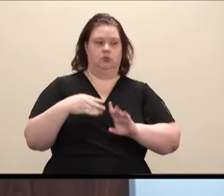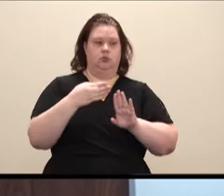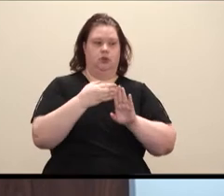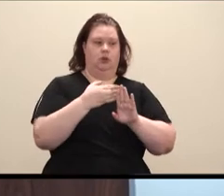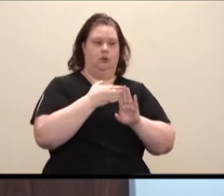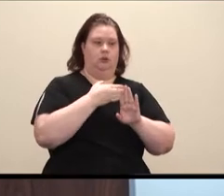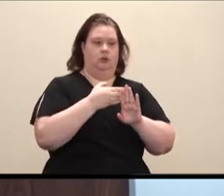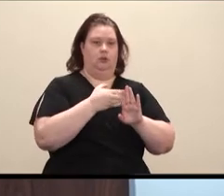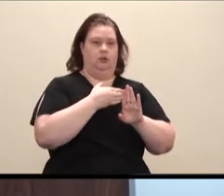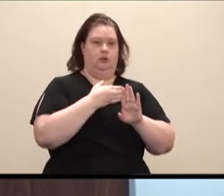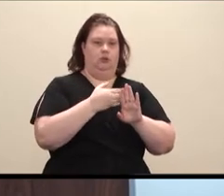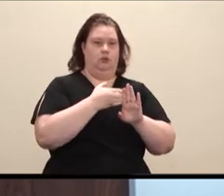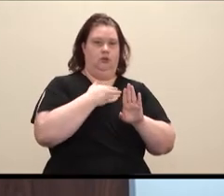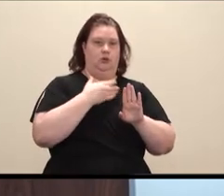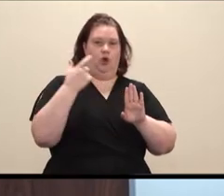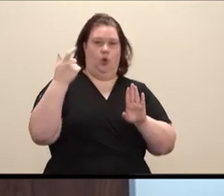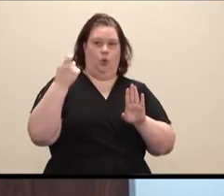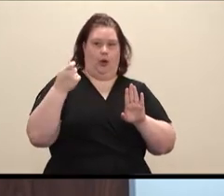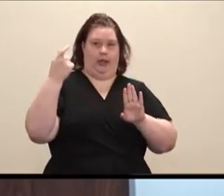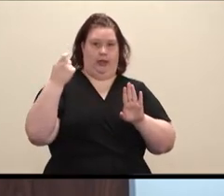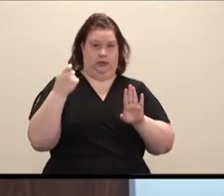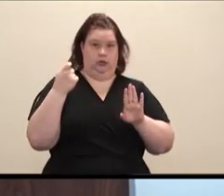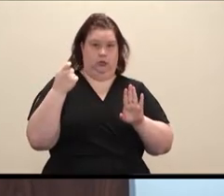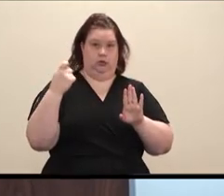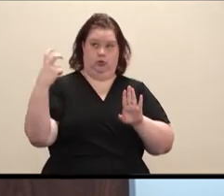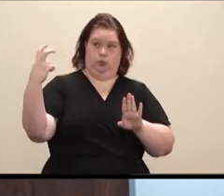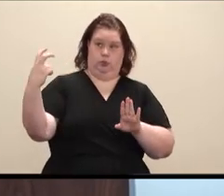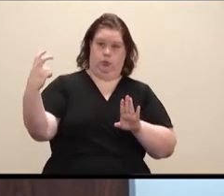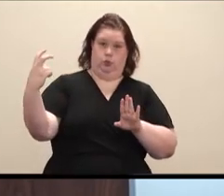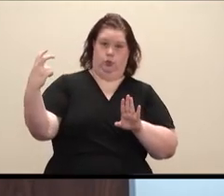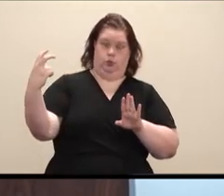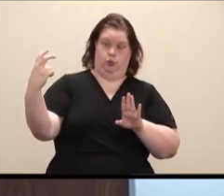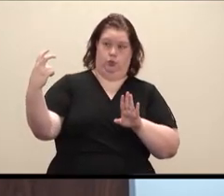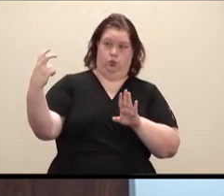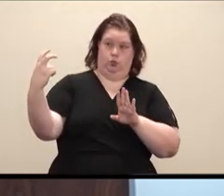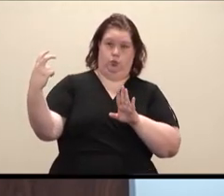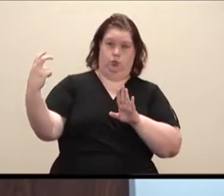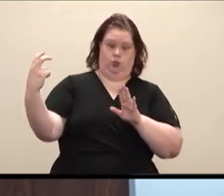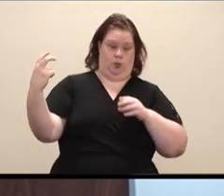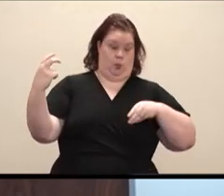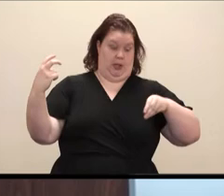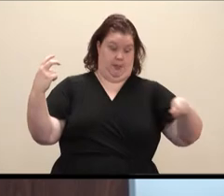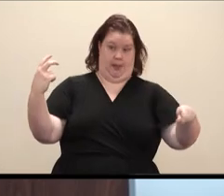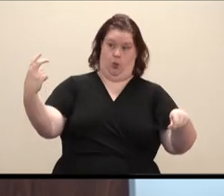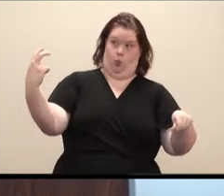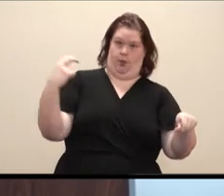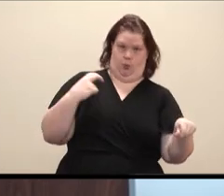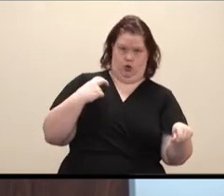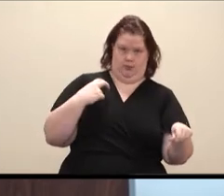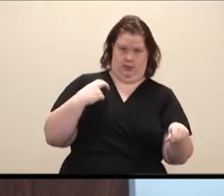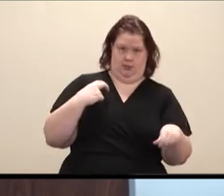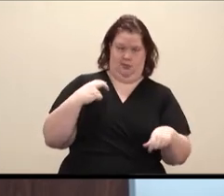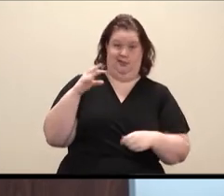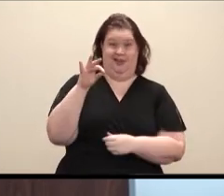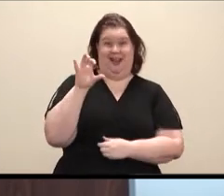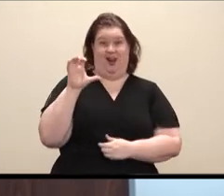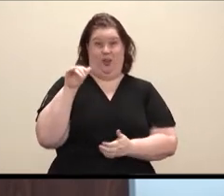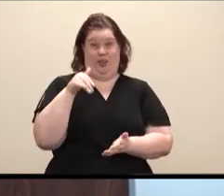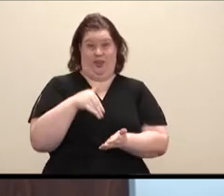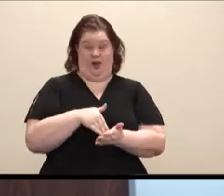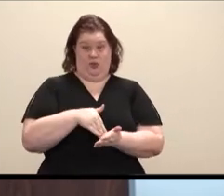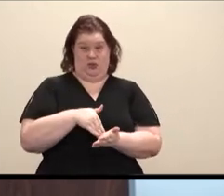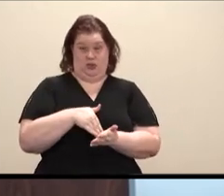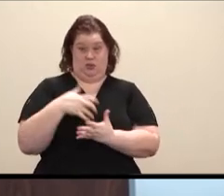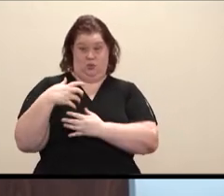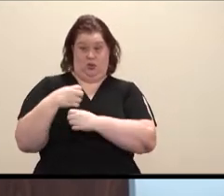period reimbursement grant through the CRF money. We applied for that. That $900,000 that I said that came in